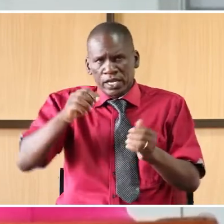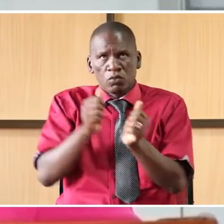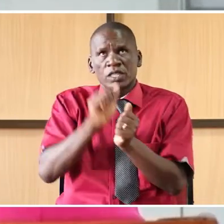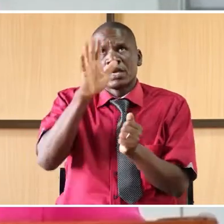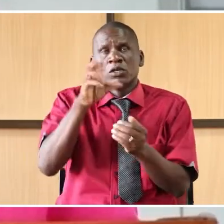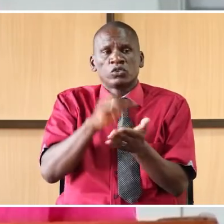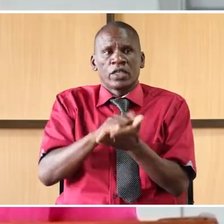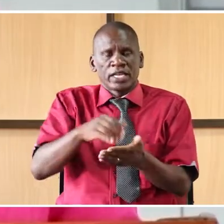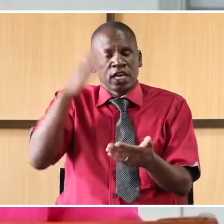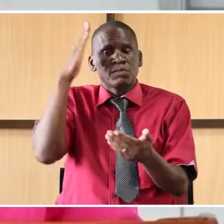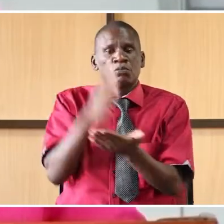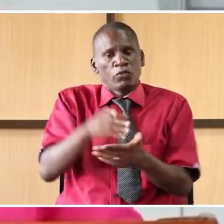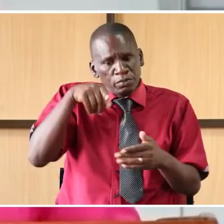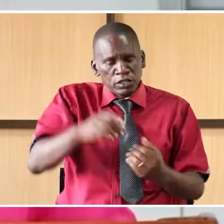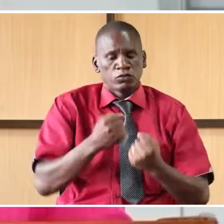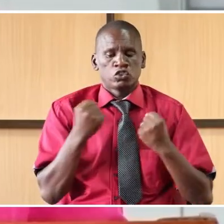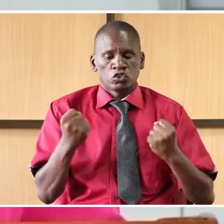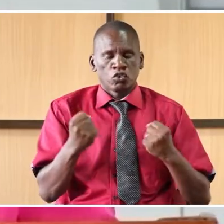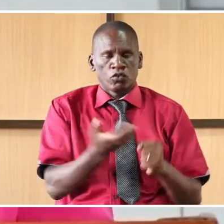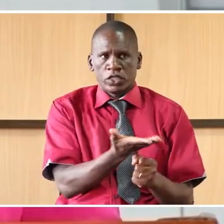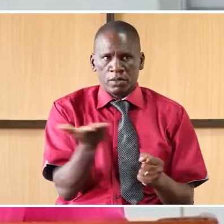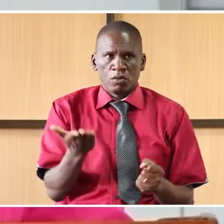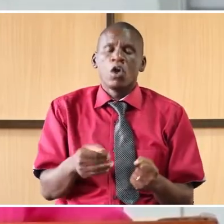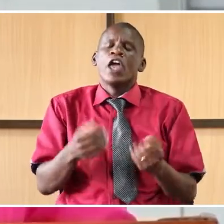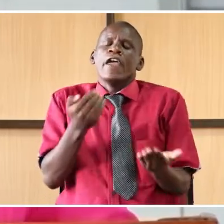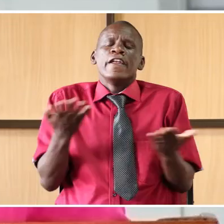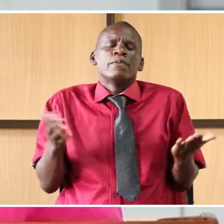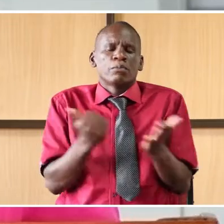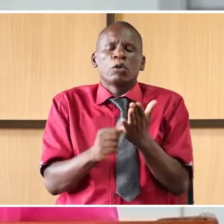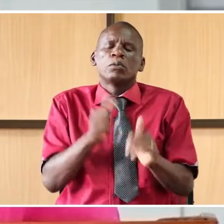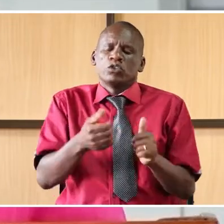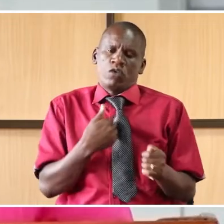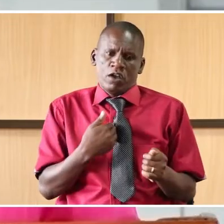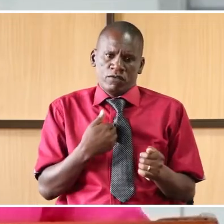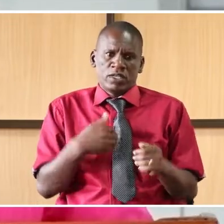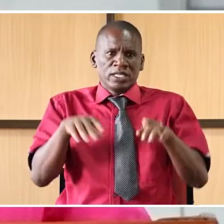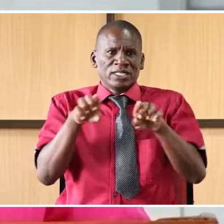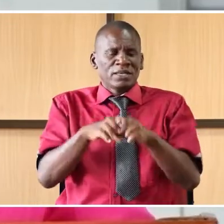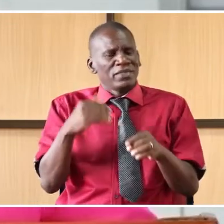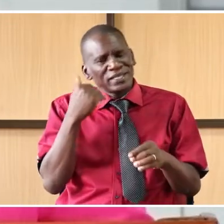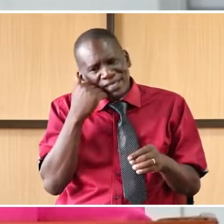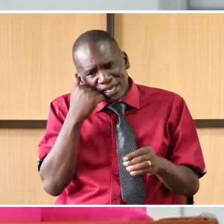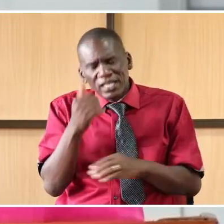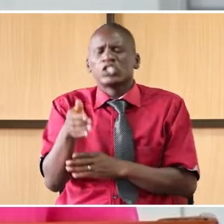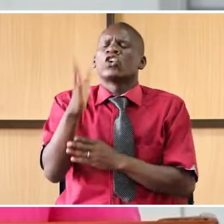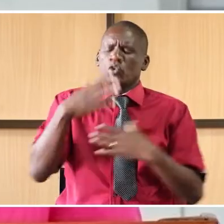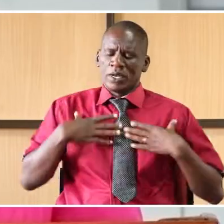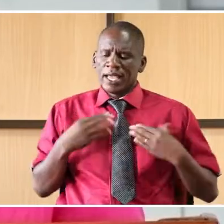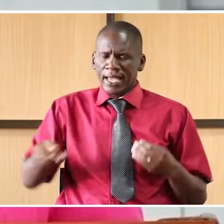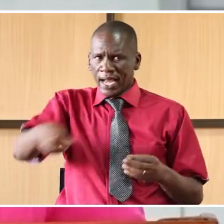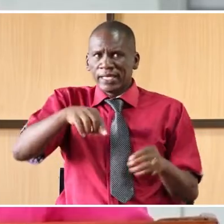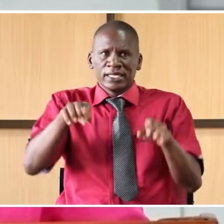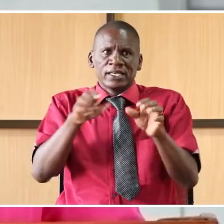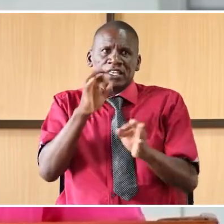Him, so that He can prove Himself strong on their behalf. Whatever problem it is, if it is sickness, God is our